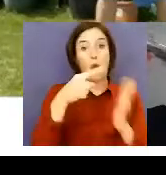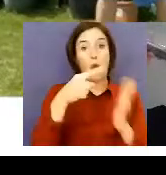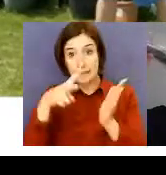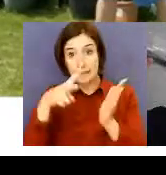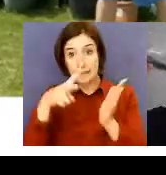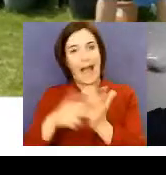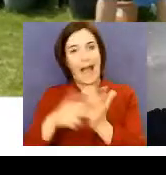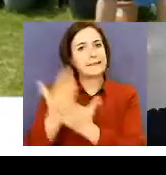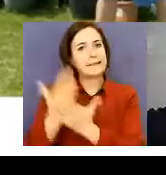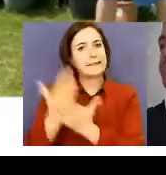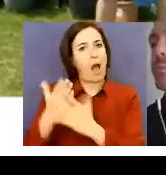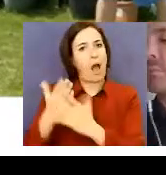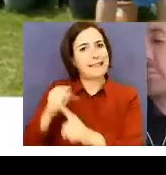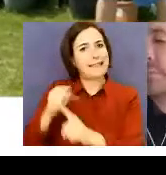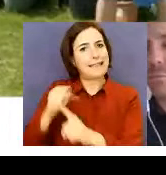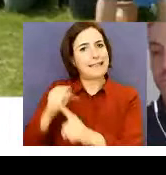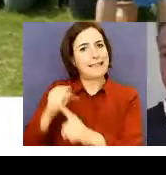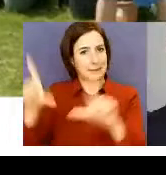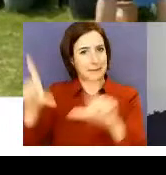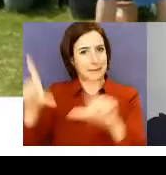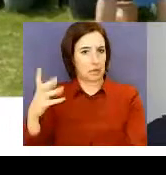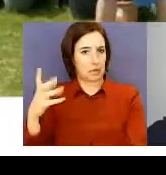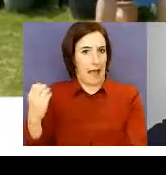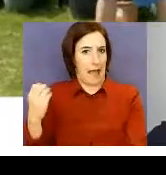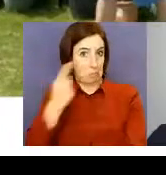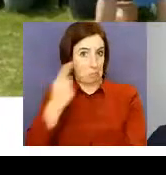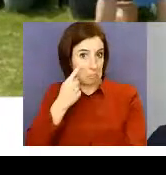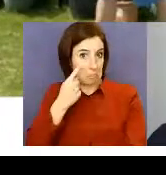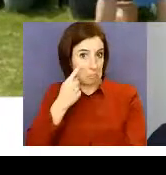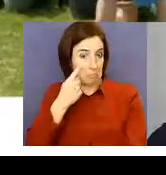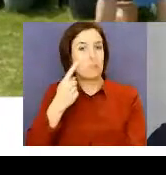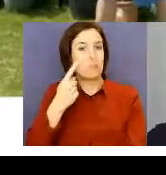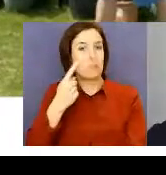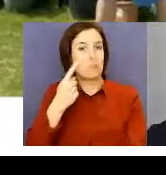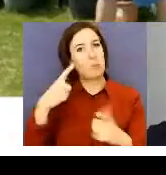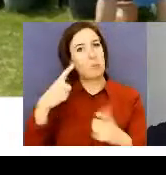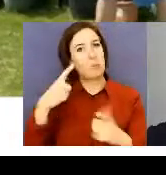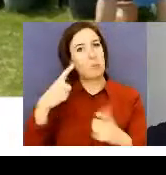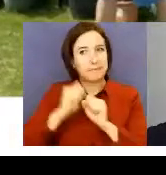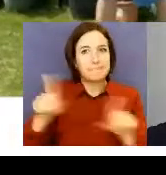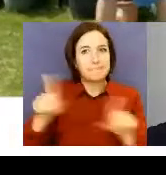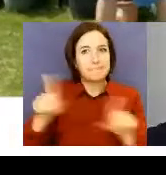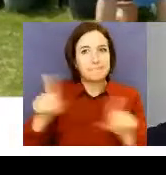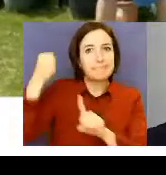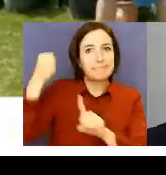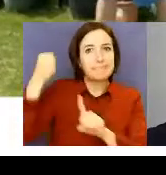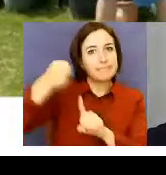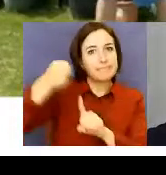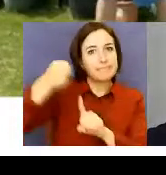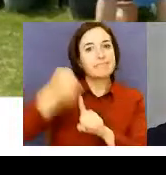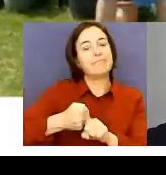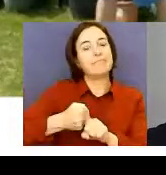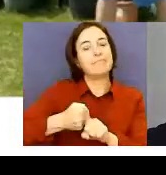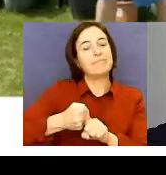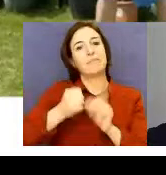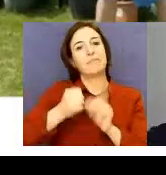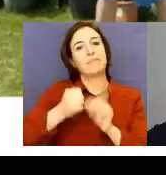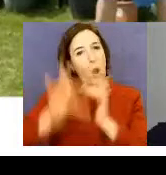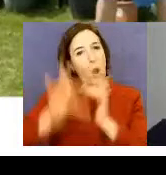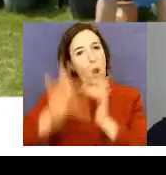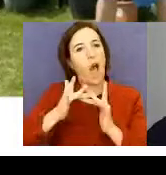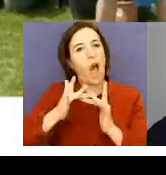are continuing to push out our suite of digital assets, social media messages, and to encourage our partners to share.